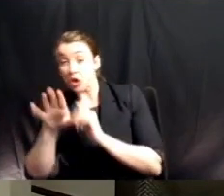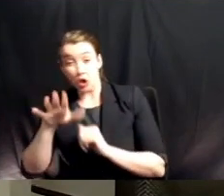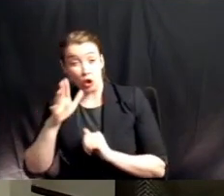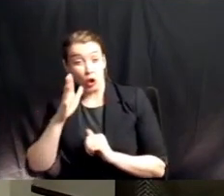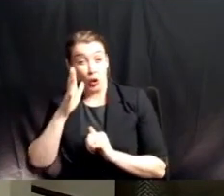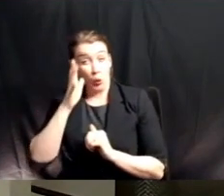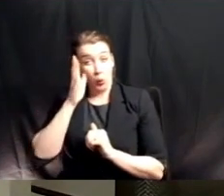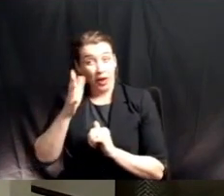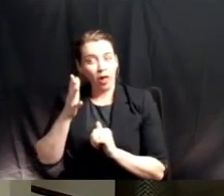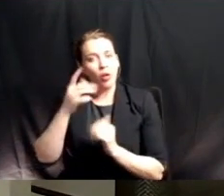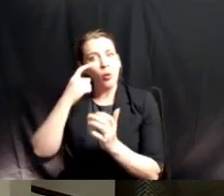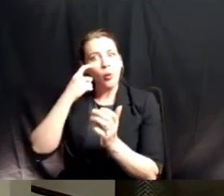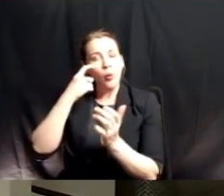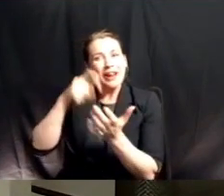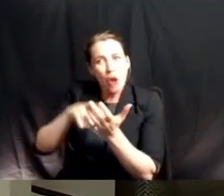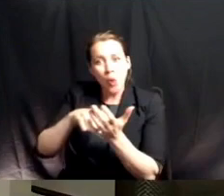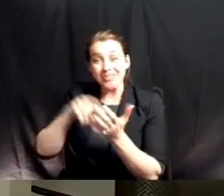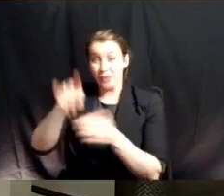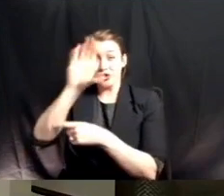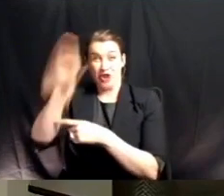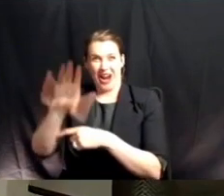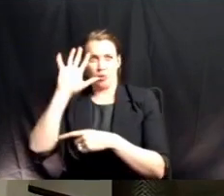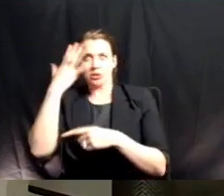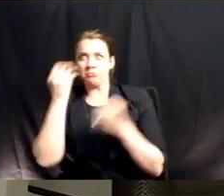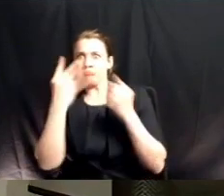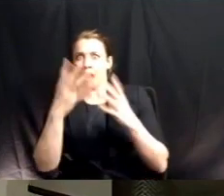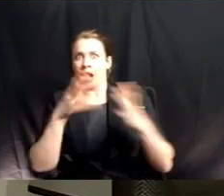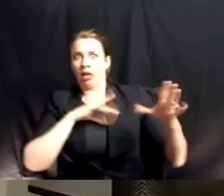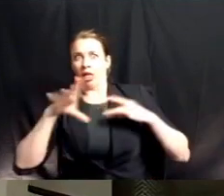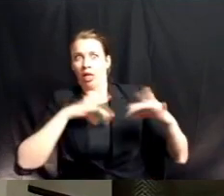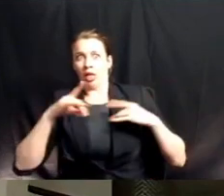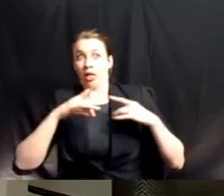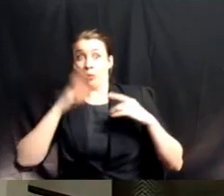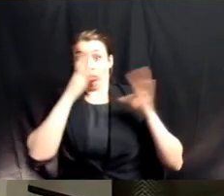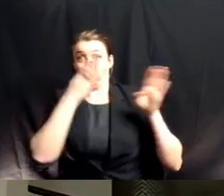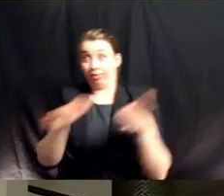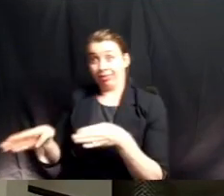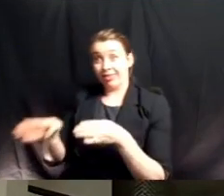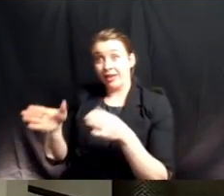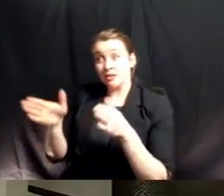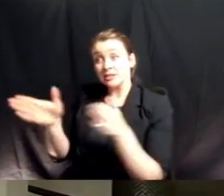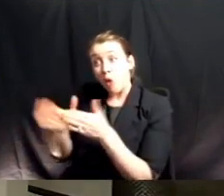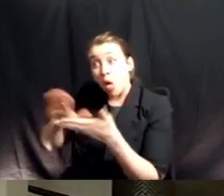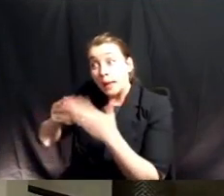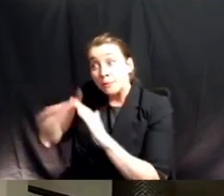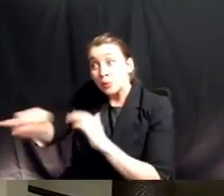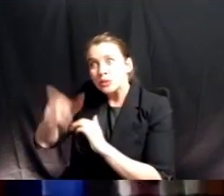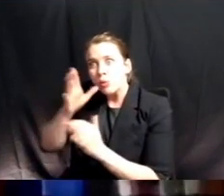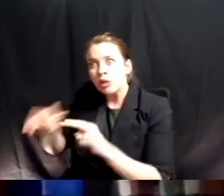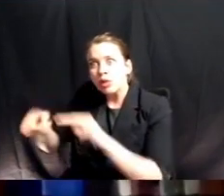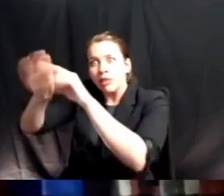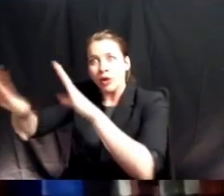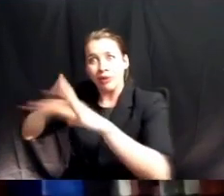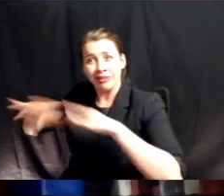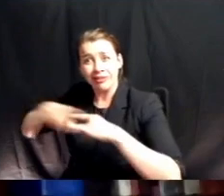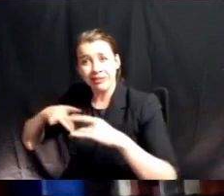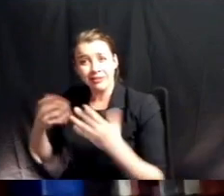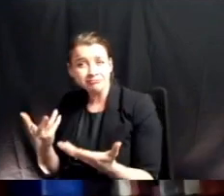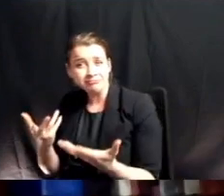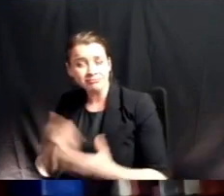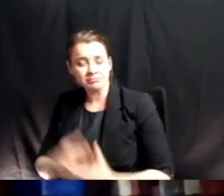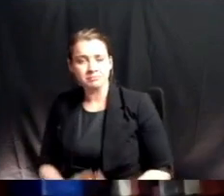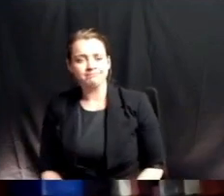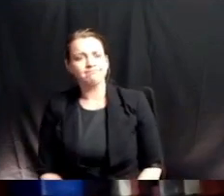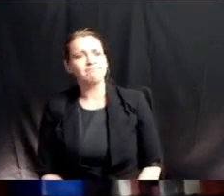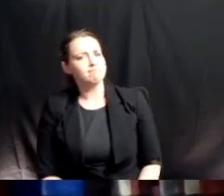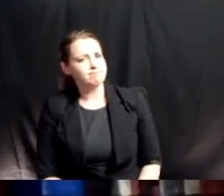communities that aren't a petri dish for COVID-19 and other viruses? That's a great question, Shia. I haven't considered that, but